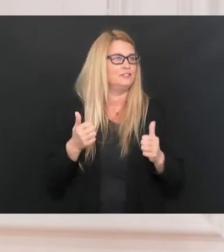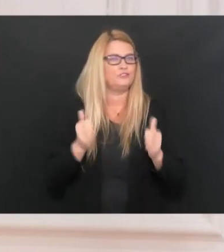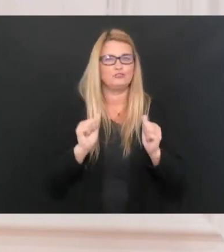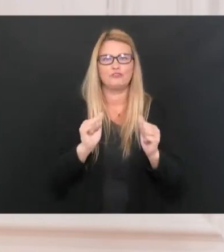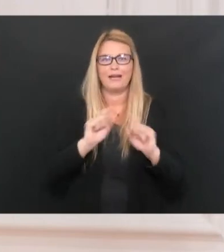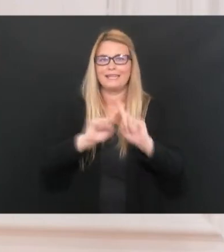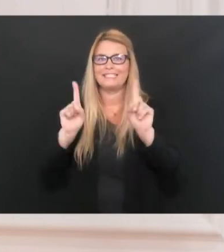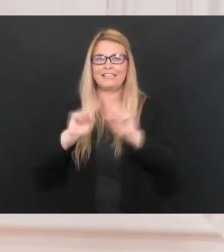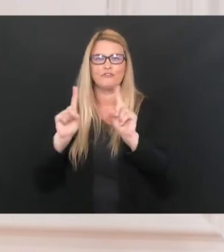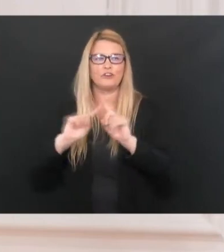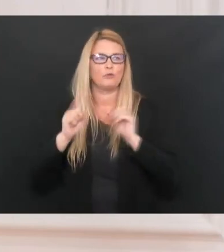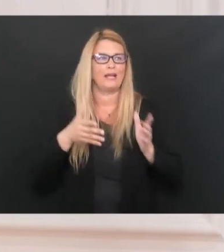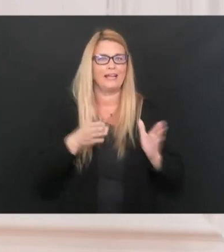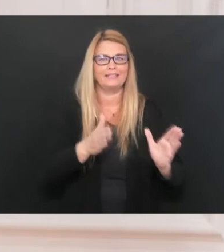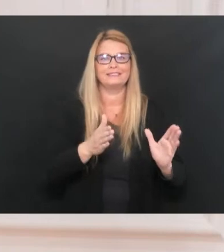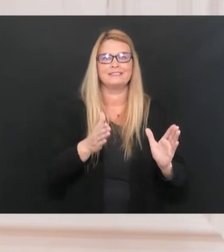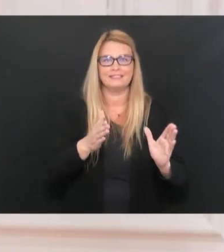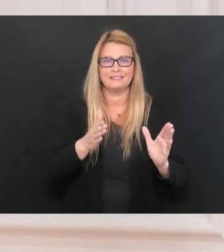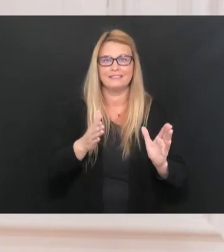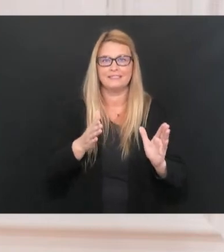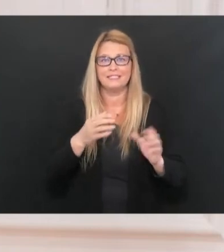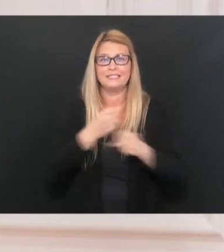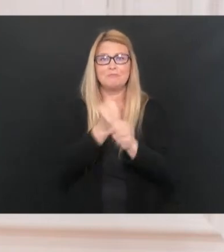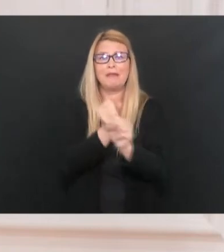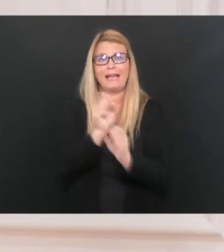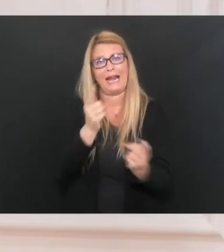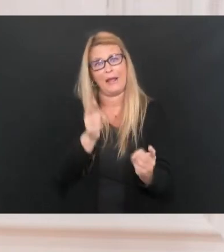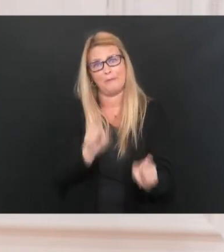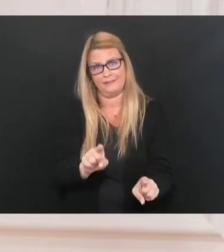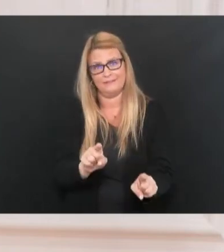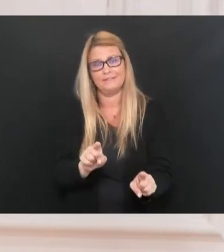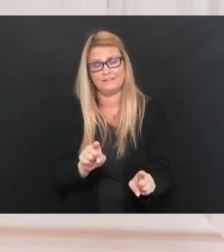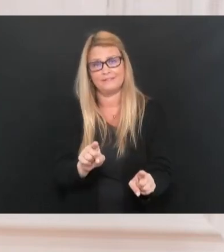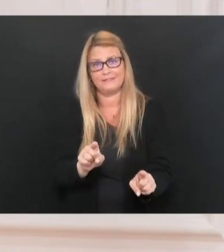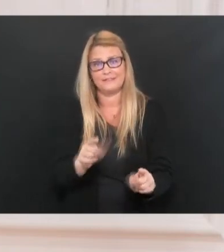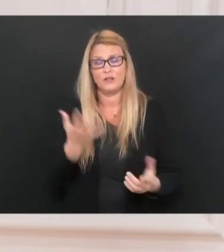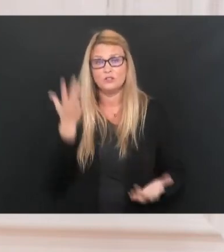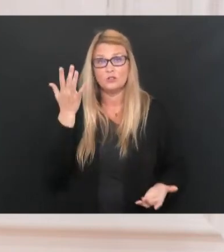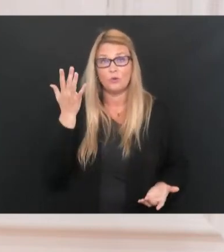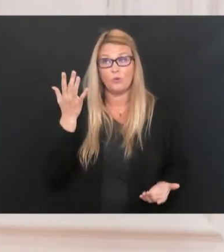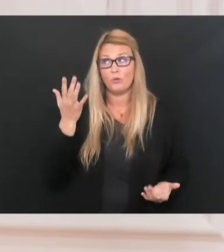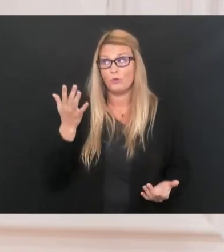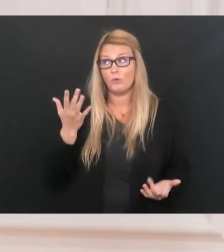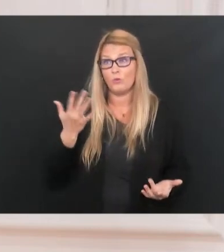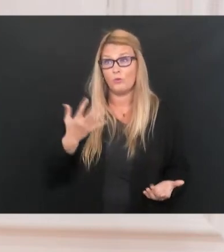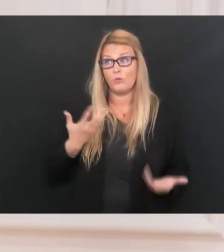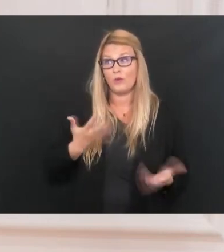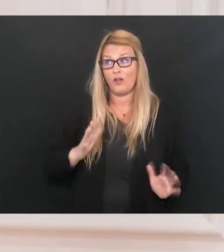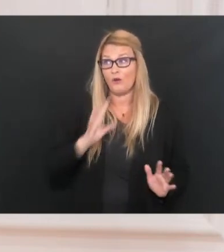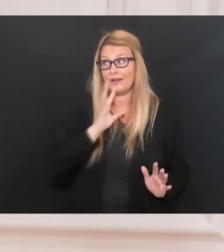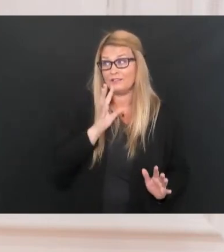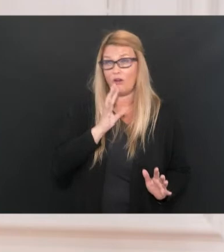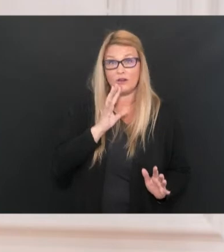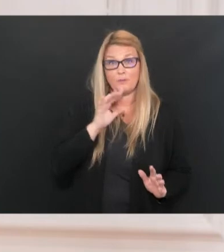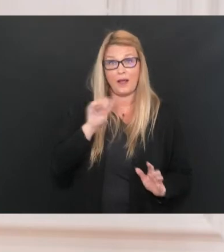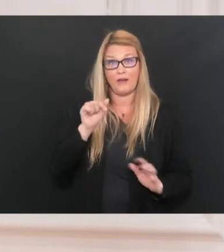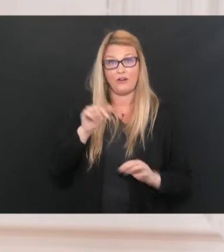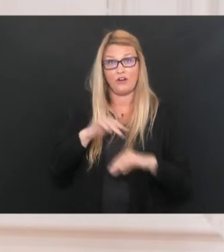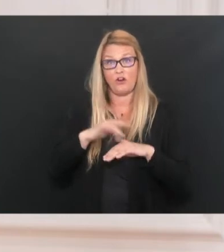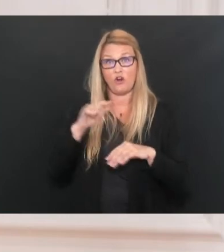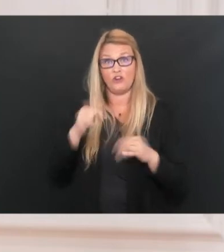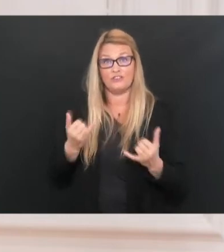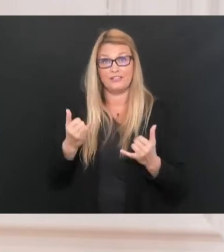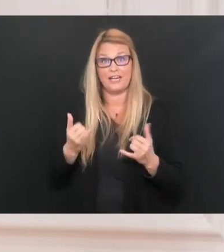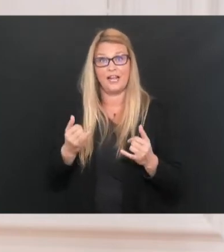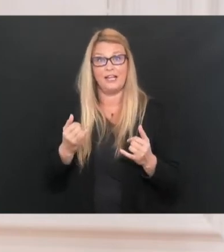different creative strategies to make that happen. Because as we talked about earlier in the press brief, that we